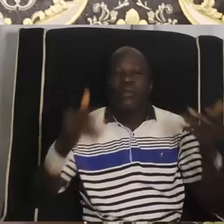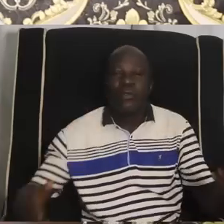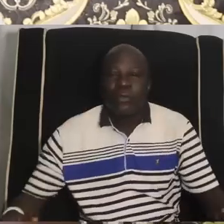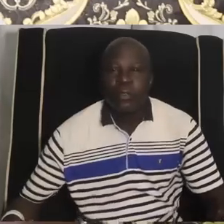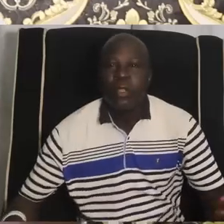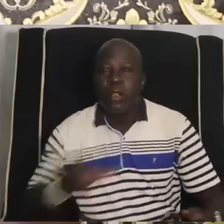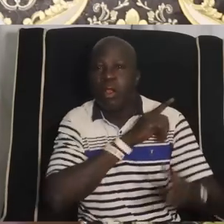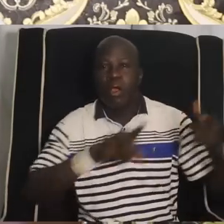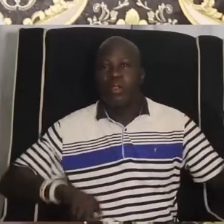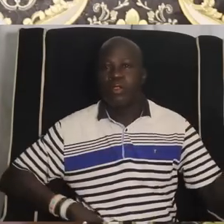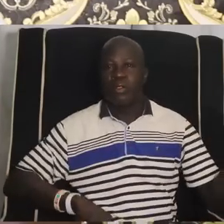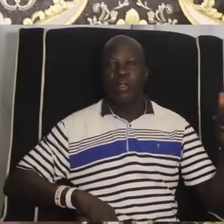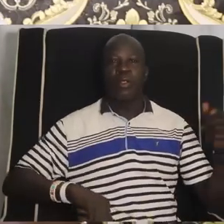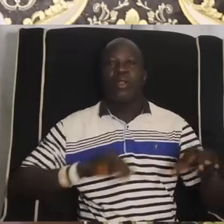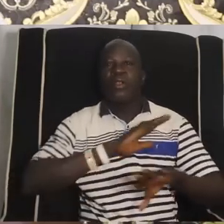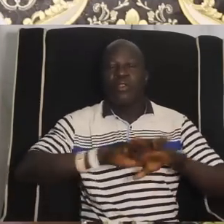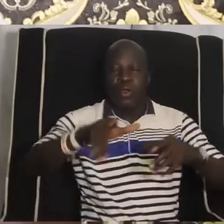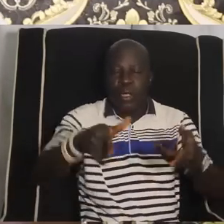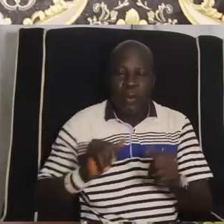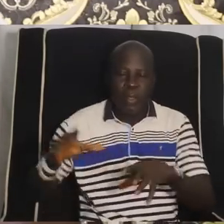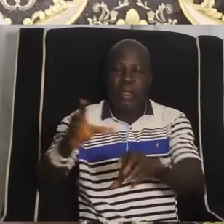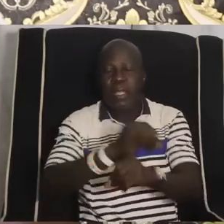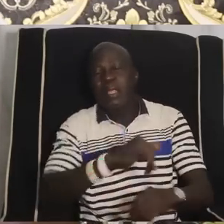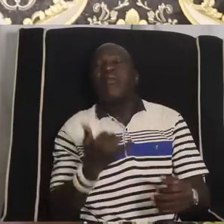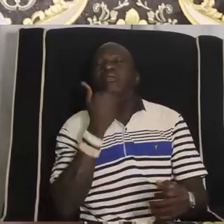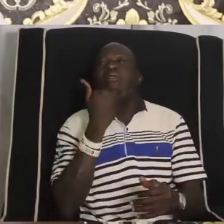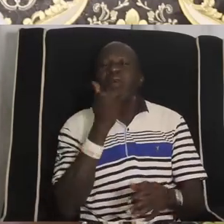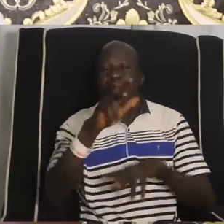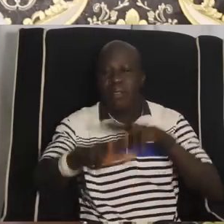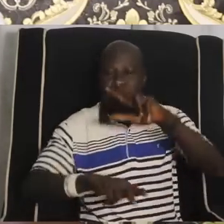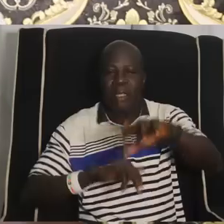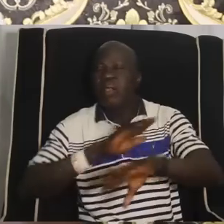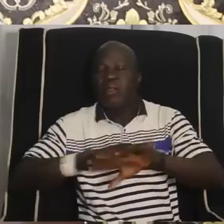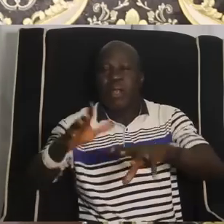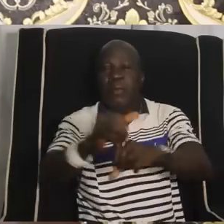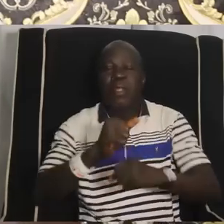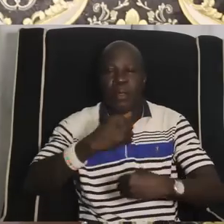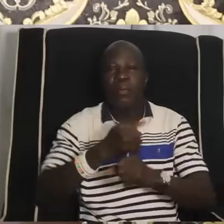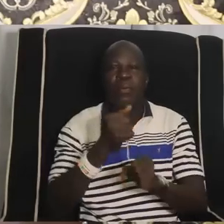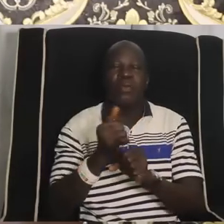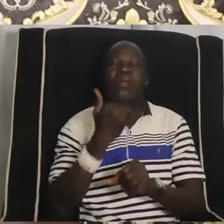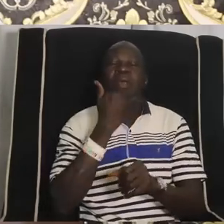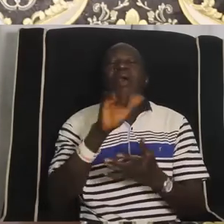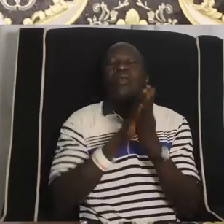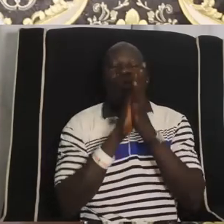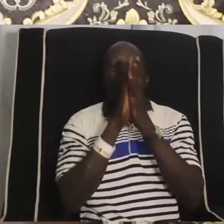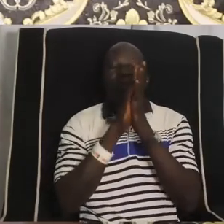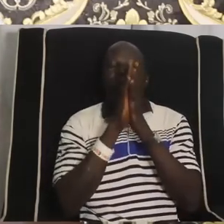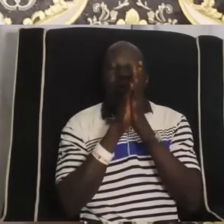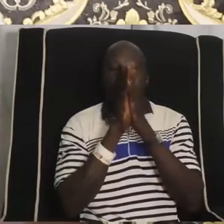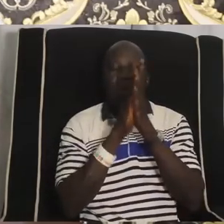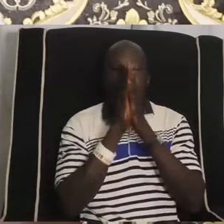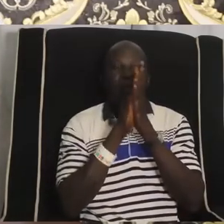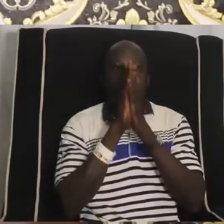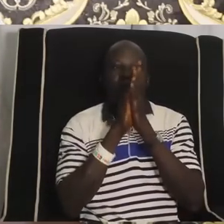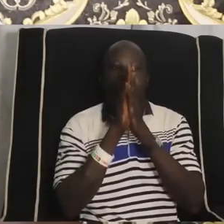pray in your name. Torí ogun òru burú gan. Because battle of the midnight is tall. Gbogbo ẹ̀dánìyàn tó bá gbọ́ mi. And every man can that is hearing. Tá a bá rí